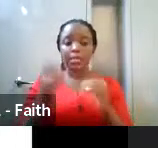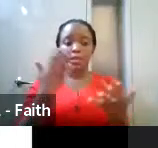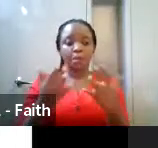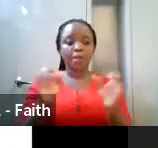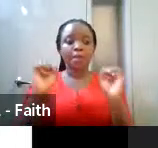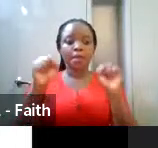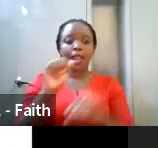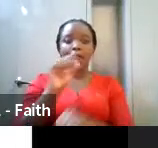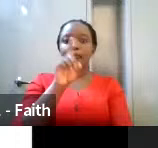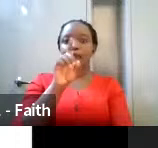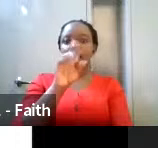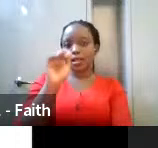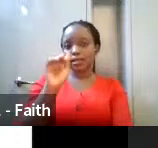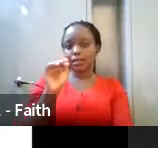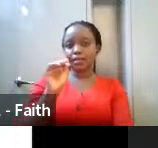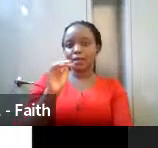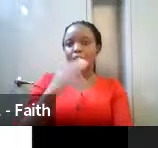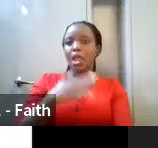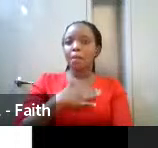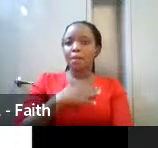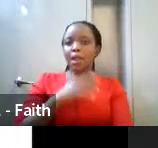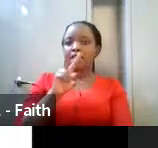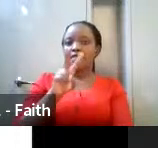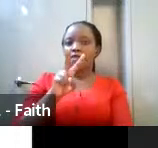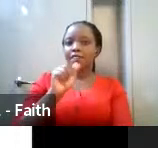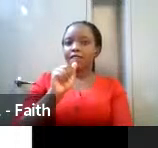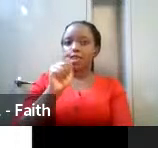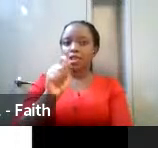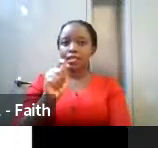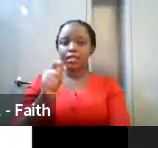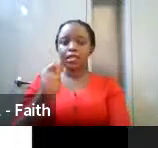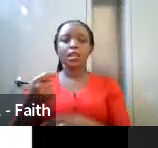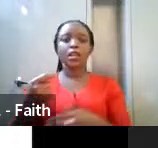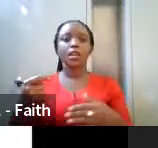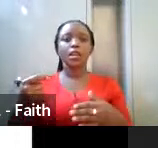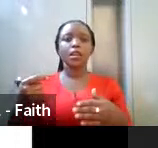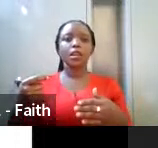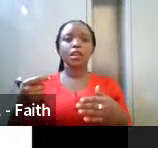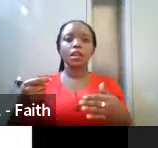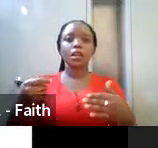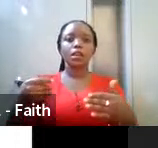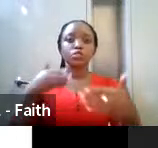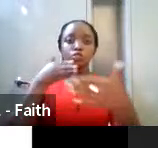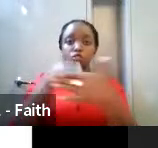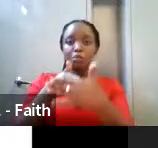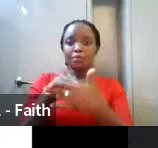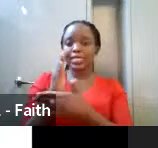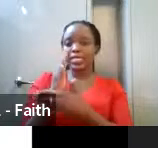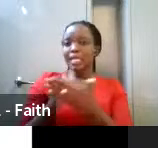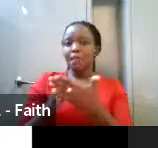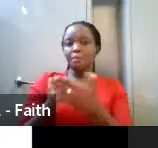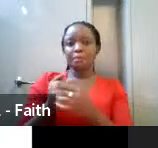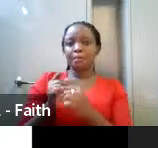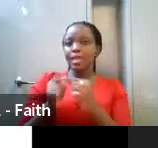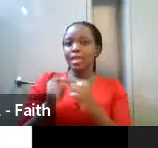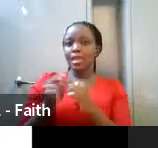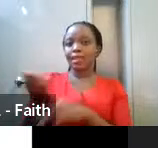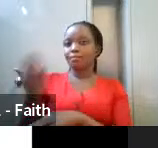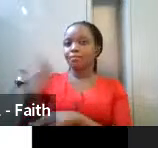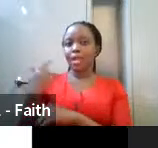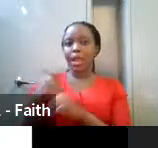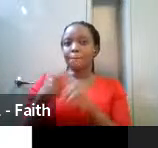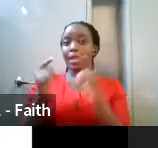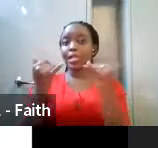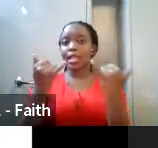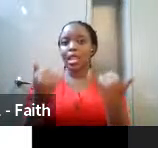ask. My VAT had been blocked some years back, but now I want